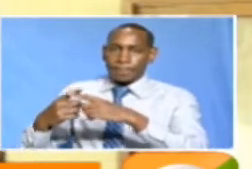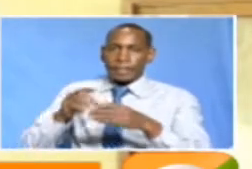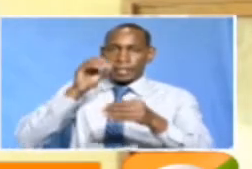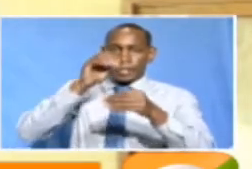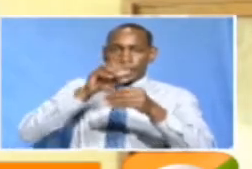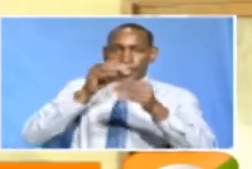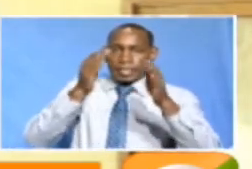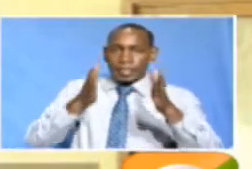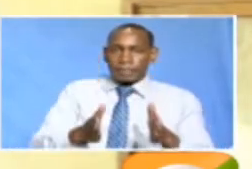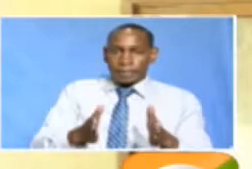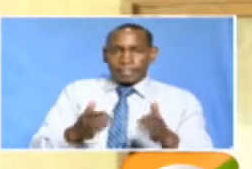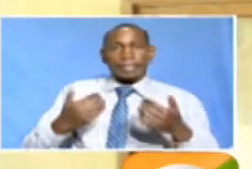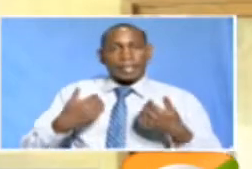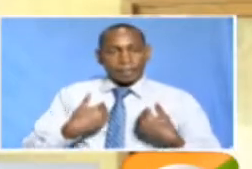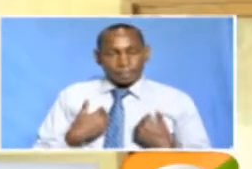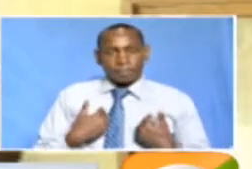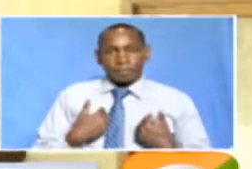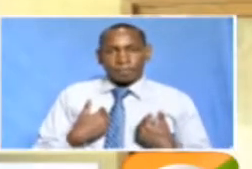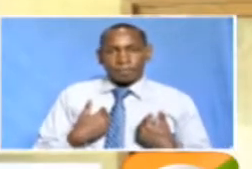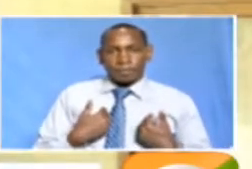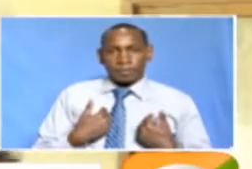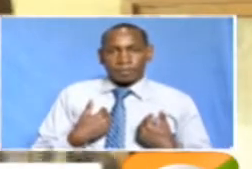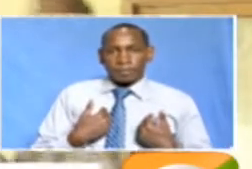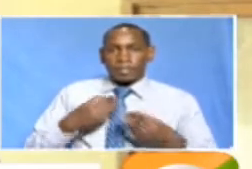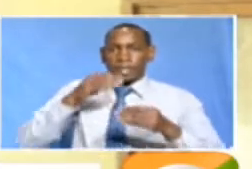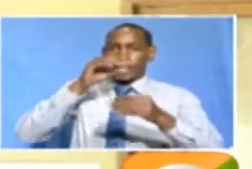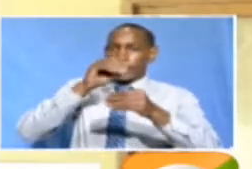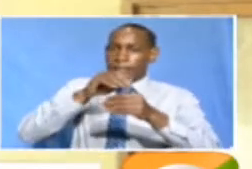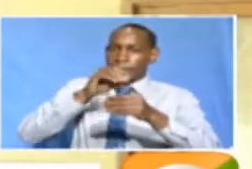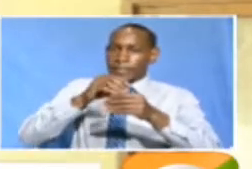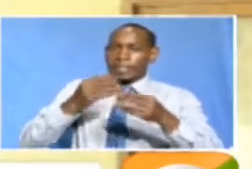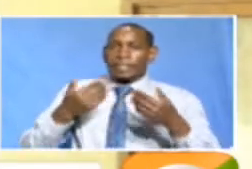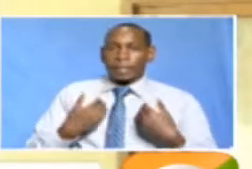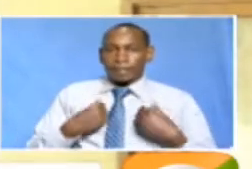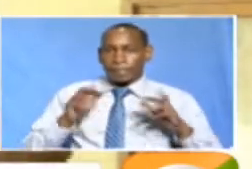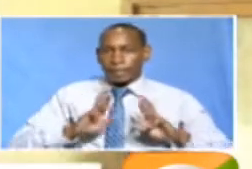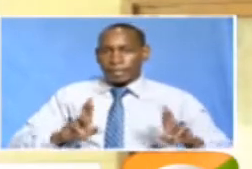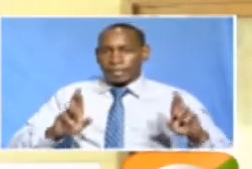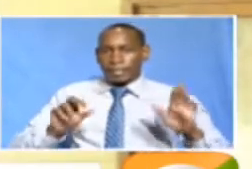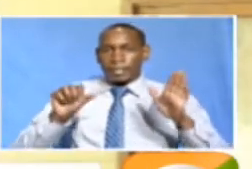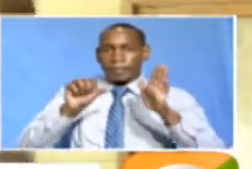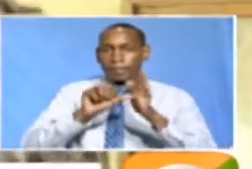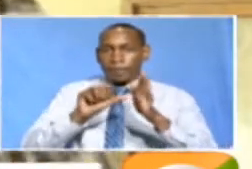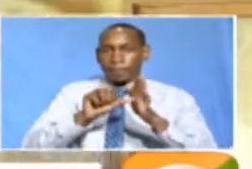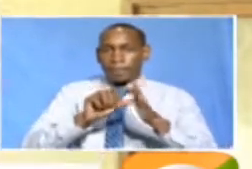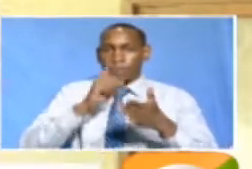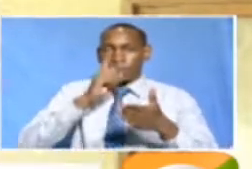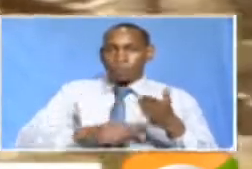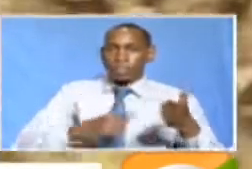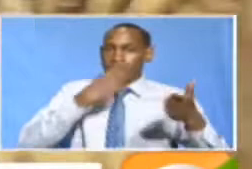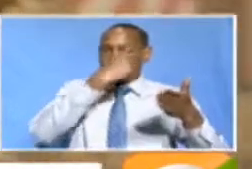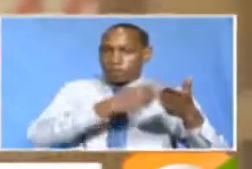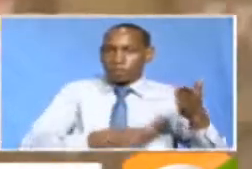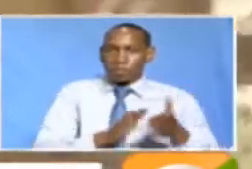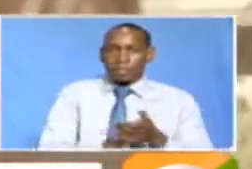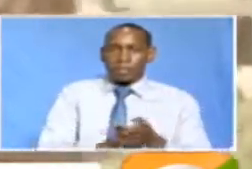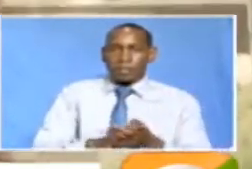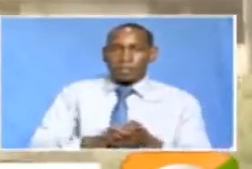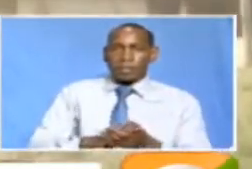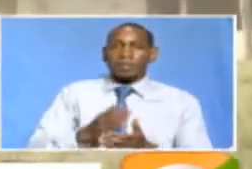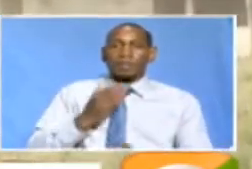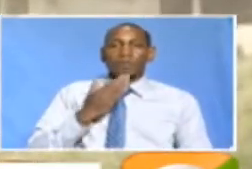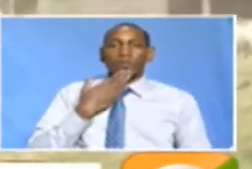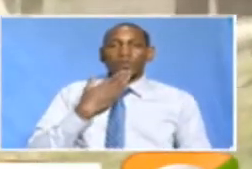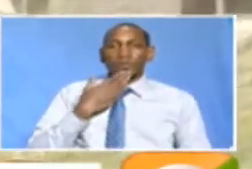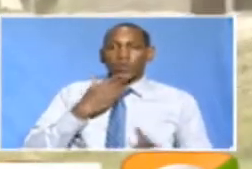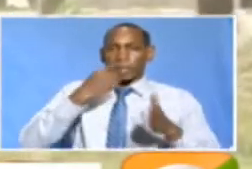Investors sio kusema wako. Investors, they are there. The problem is the pricing. The Miwani sugar